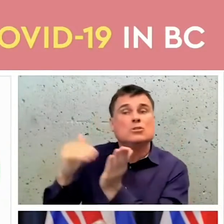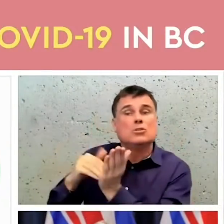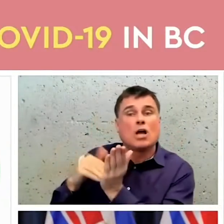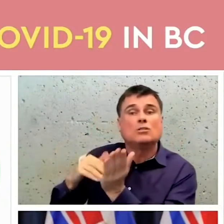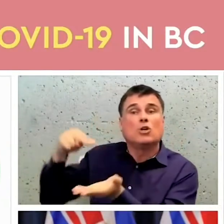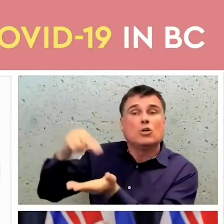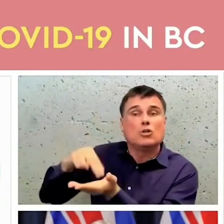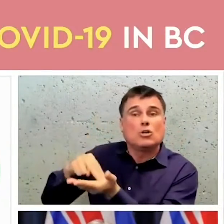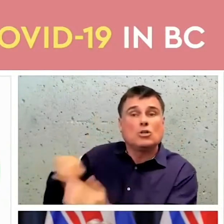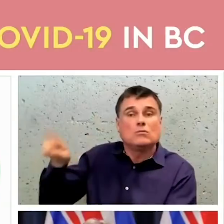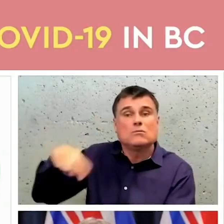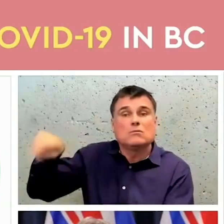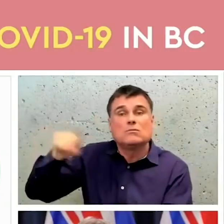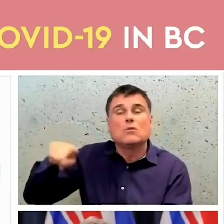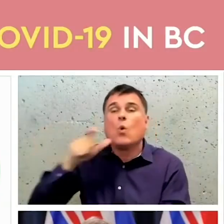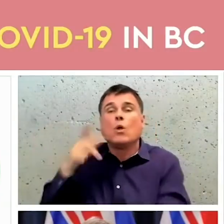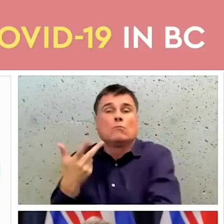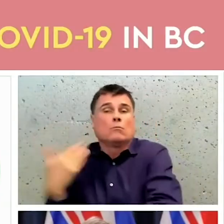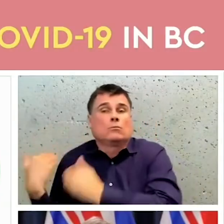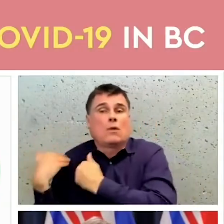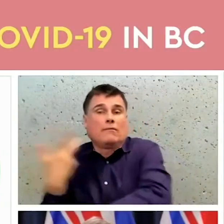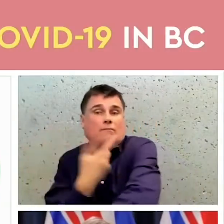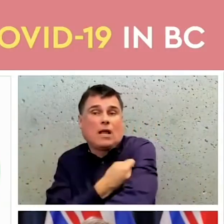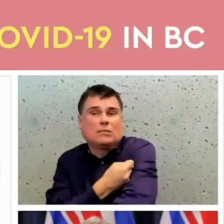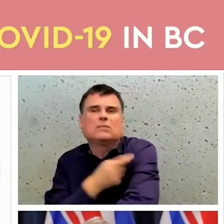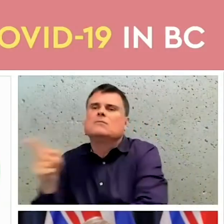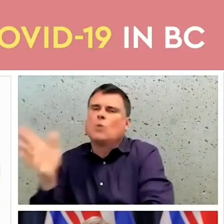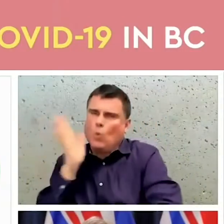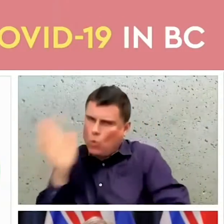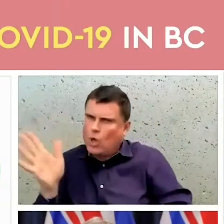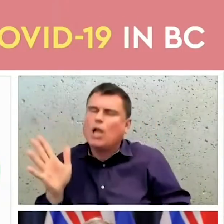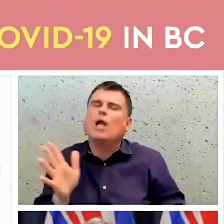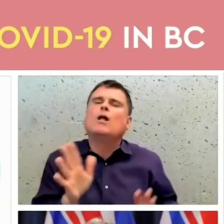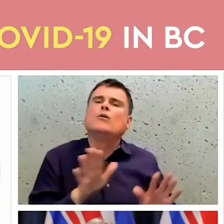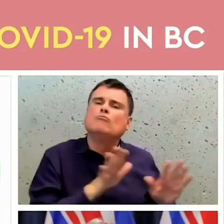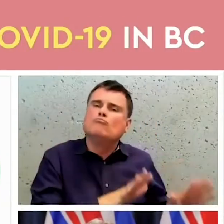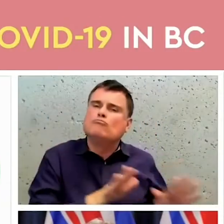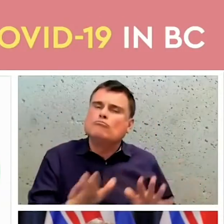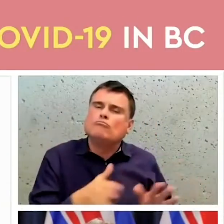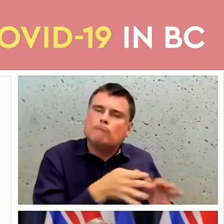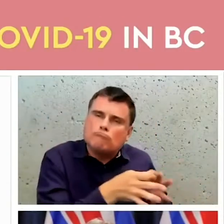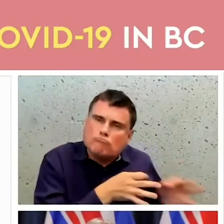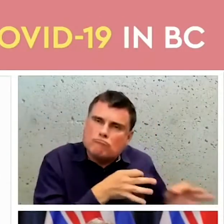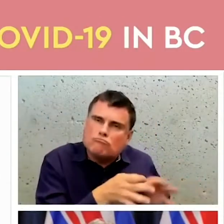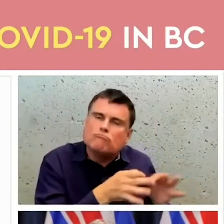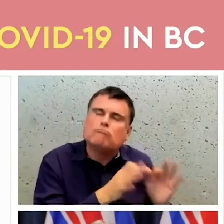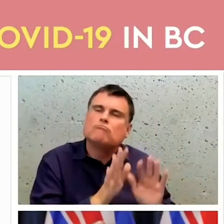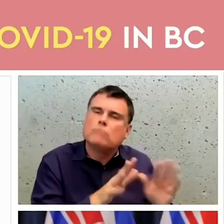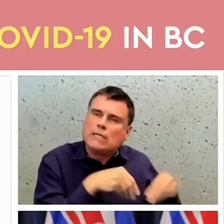are actually well versed in how to vaccinate children and make them feel safe around that.